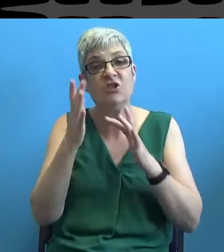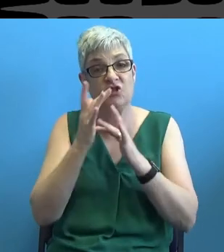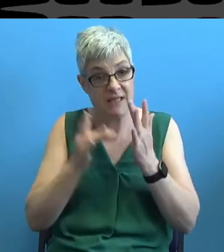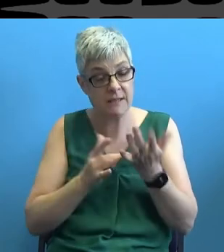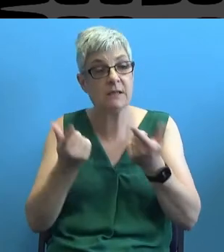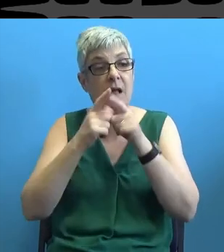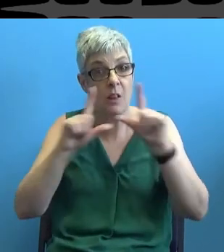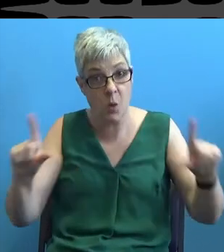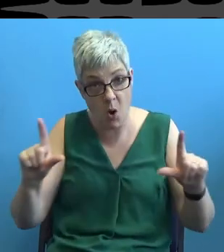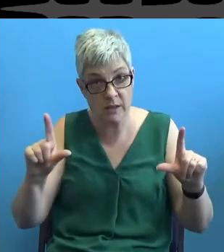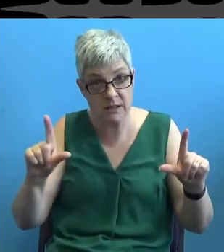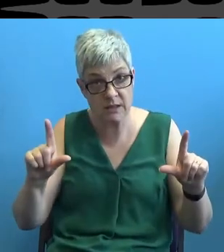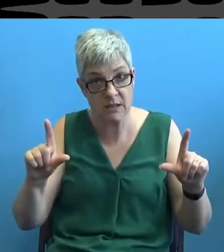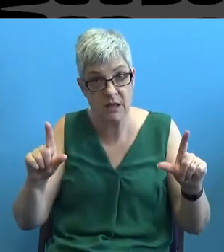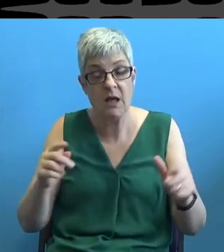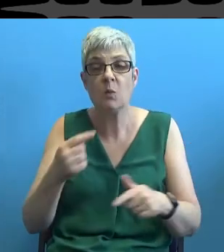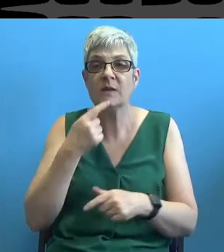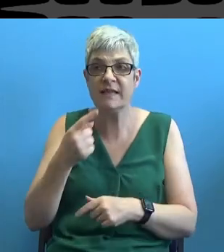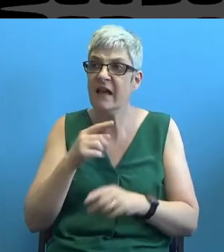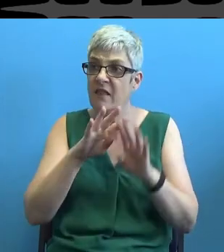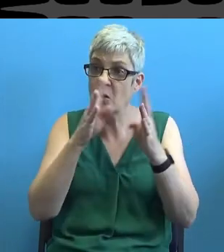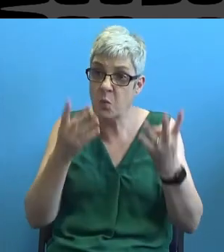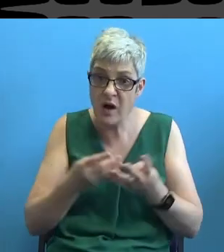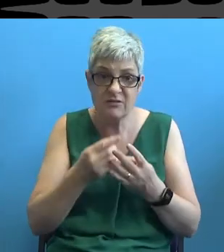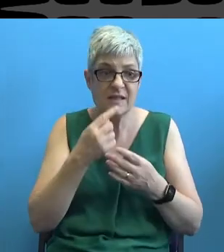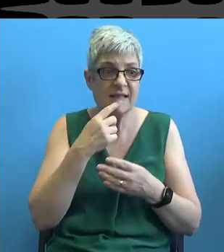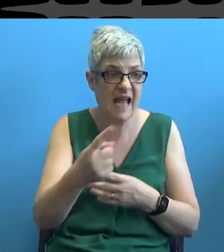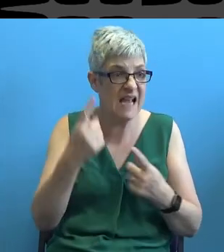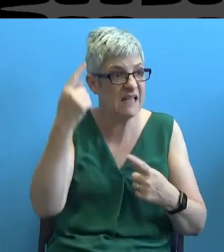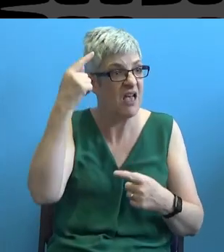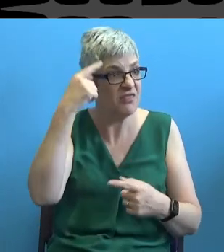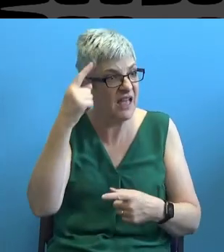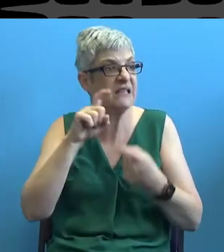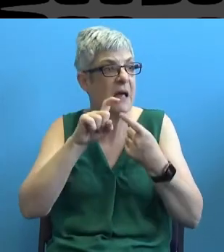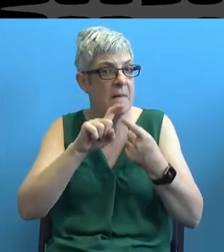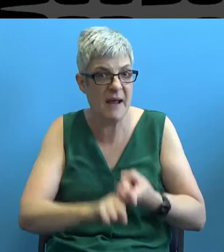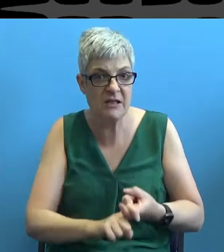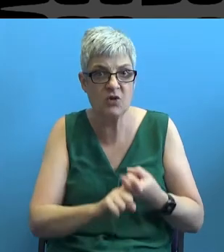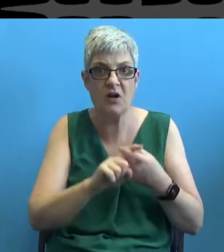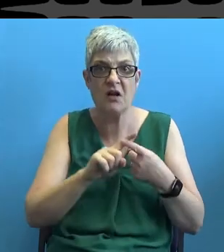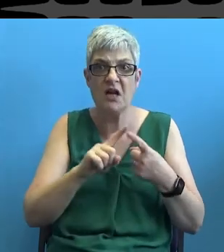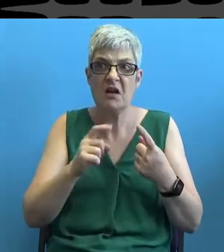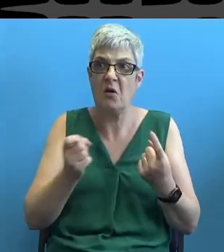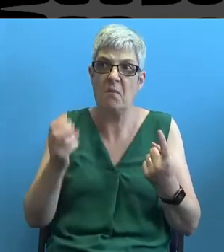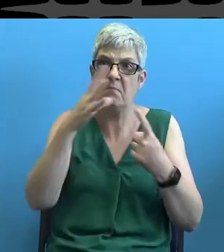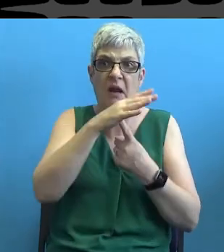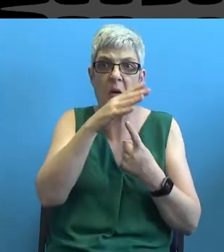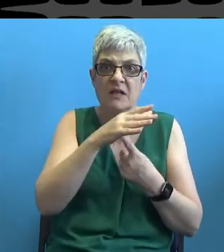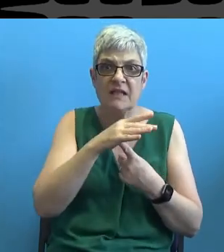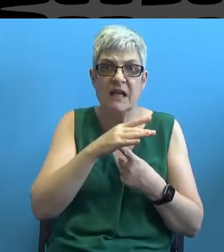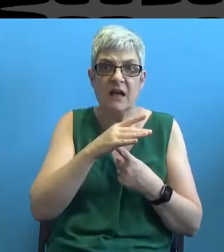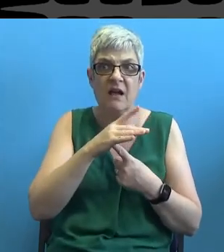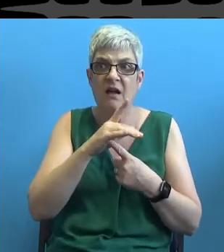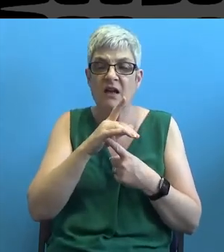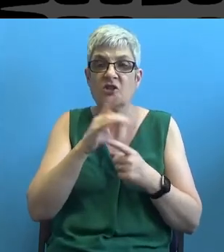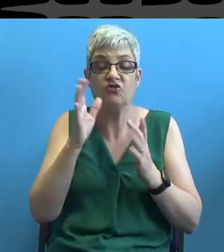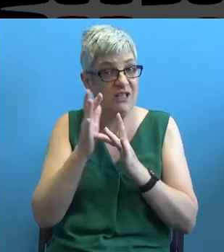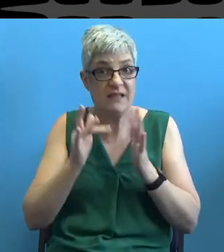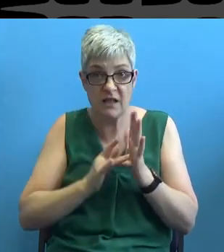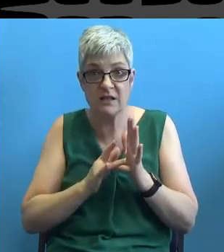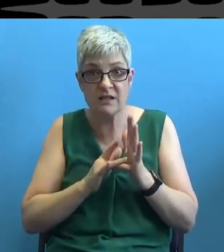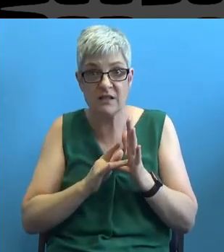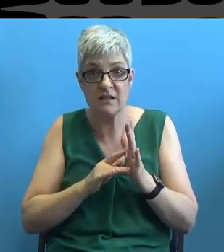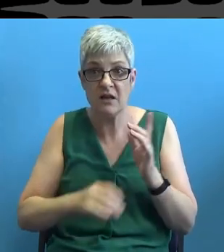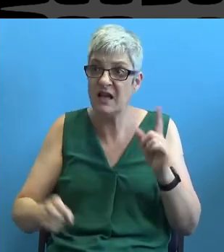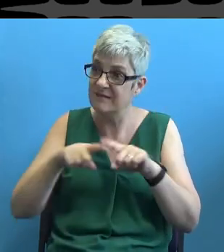thinks and whatever else the world says and is depending on and having at its main priority, Jesus is different and